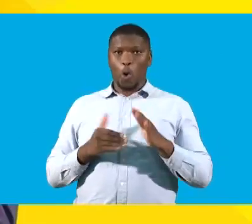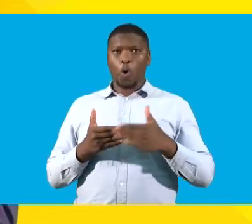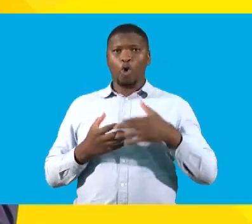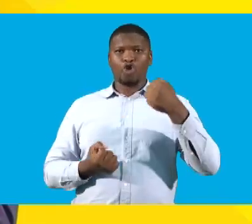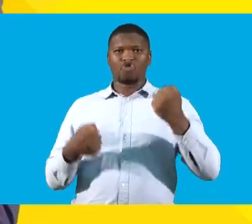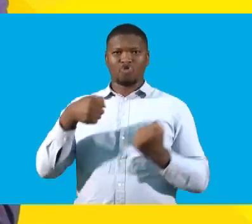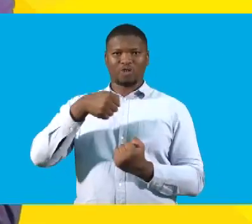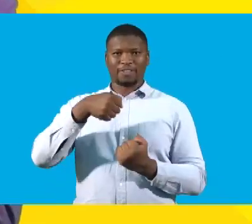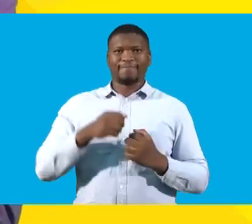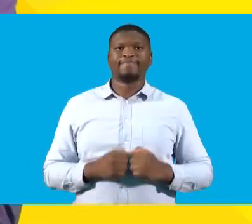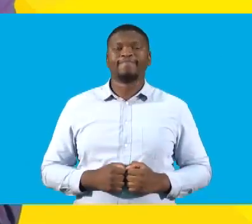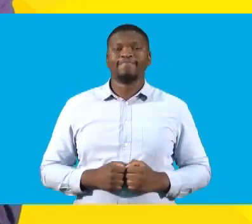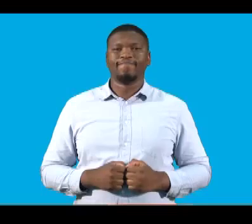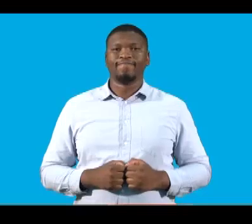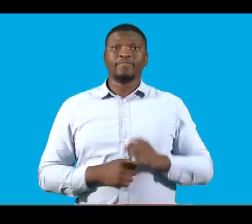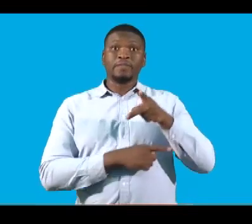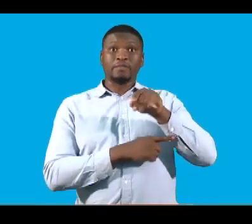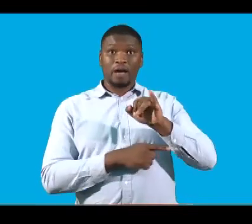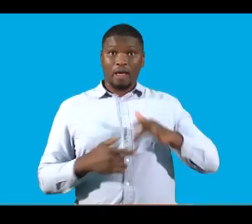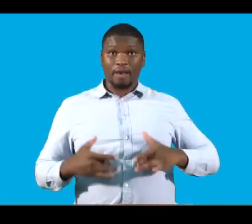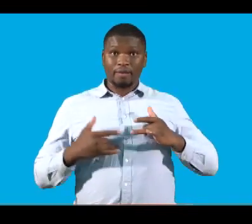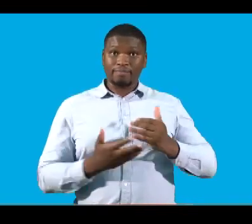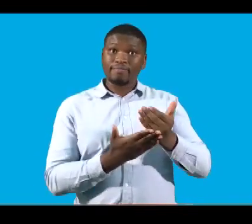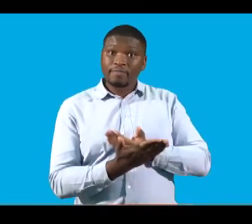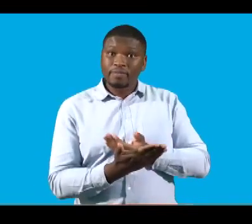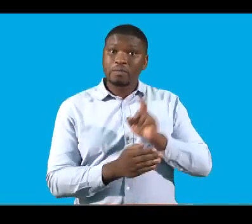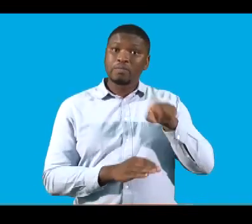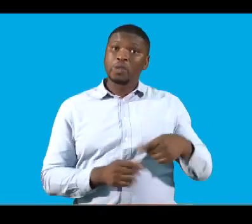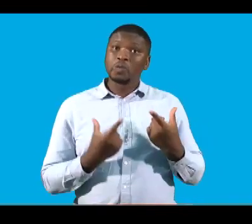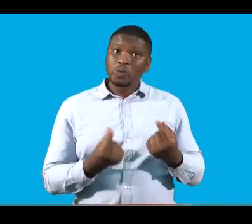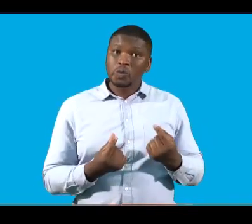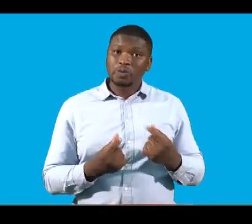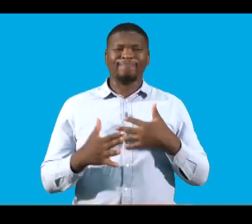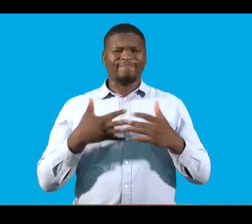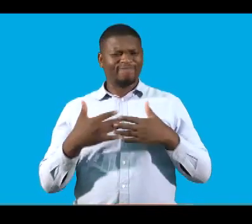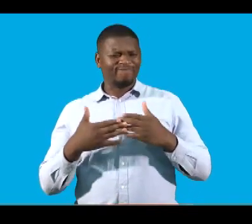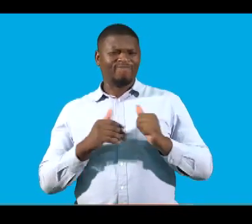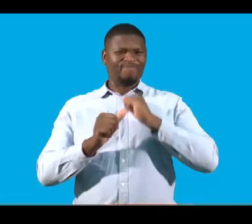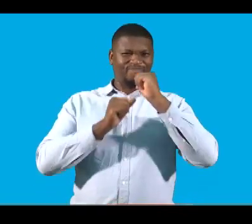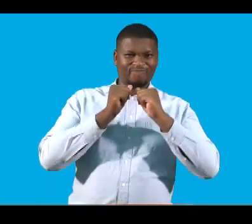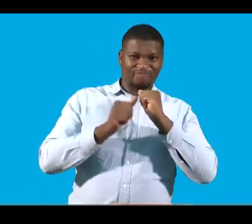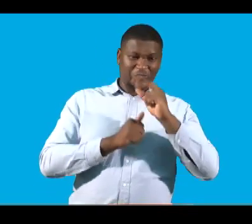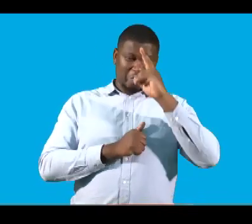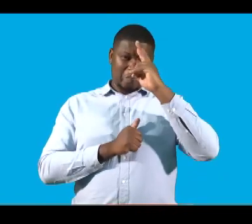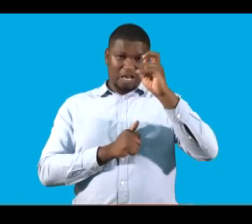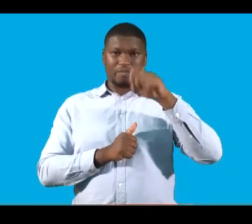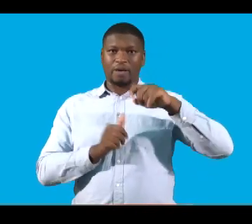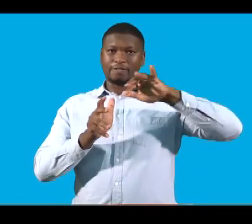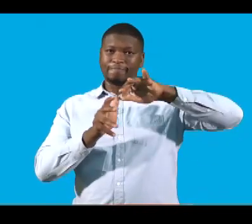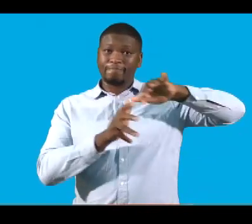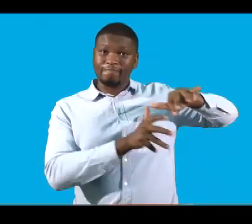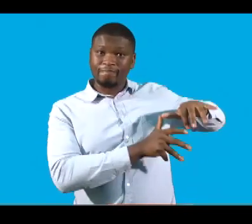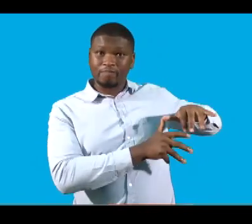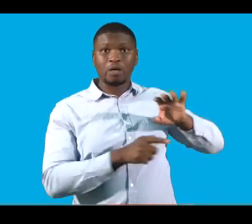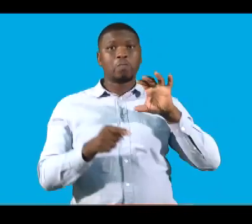let's look at the conclusion. In conclusion, in order for Pi to survive, he had to contradict his initial moral and ethical